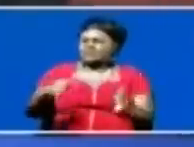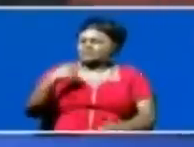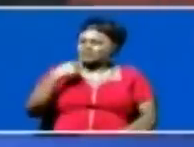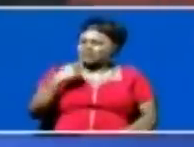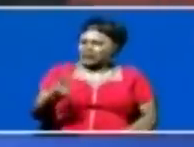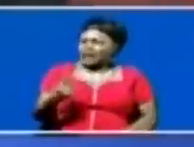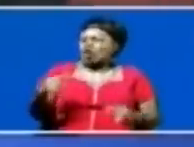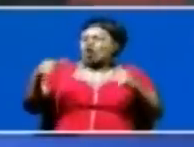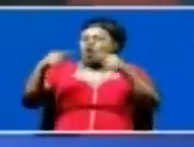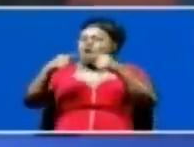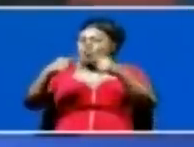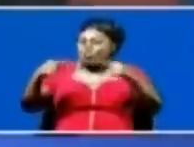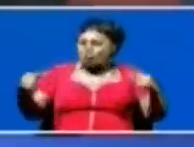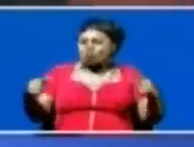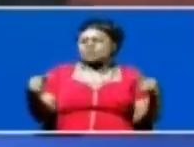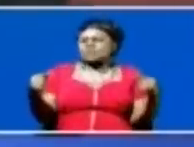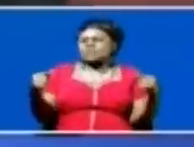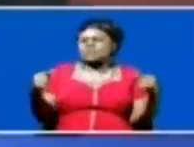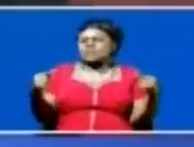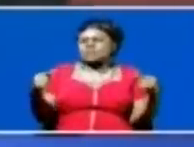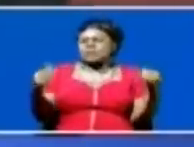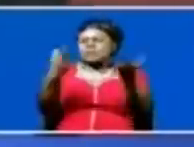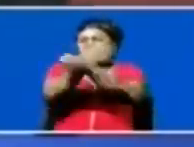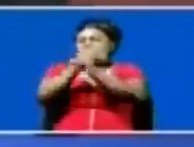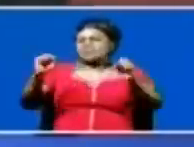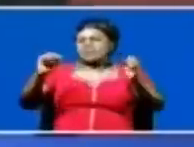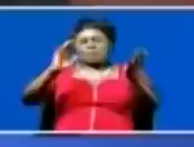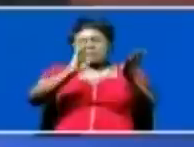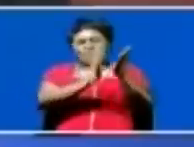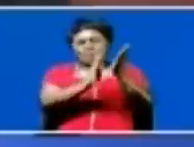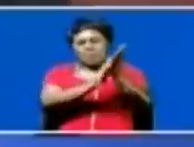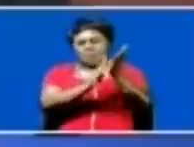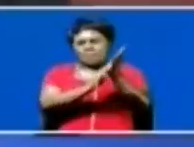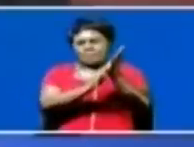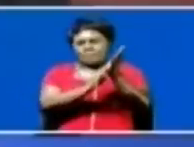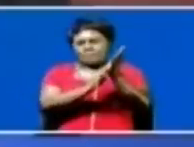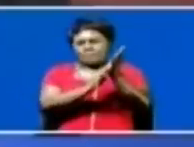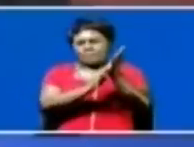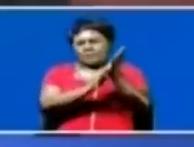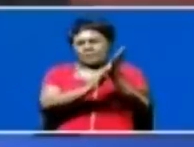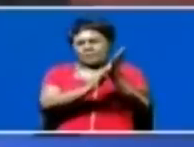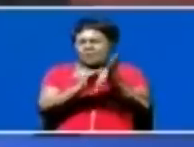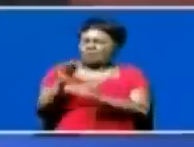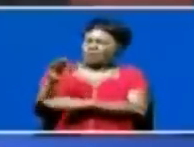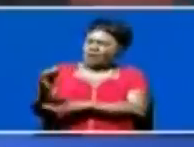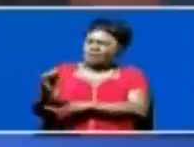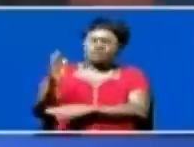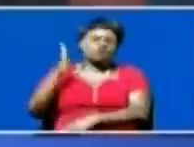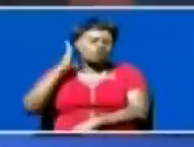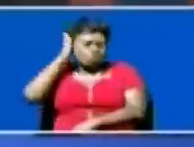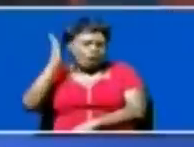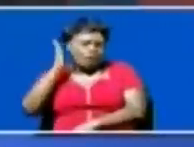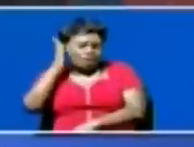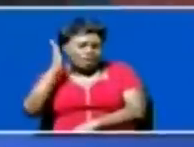ground to try and veto the presidential memorandum. This is what we have asked the National Assembly